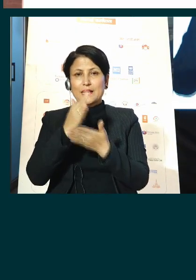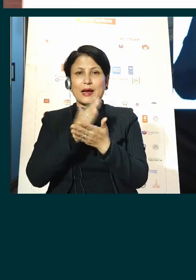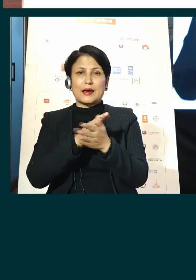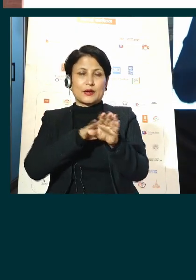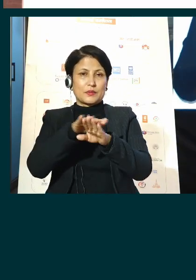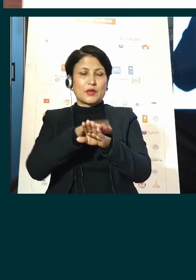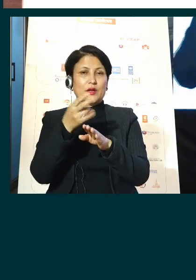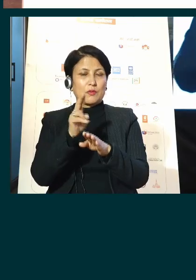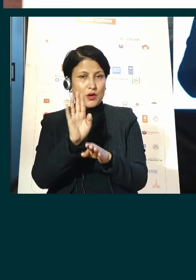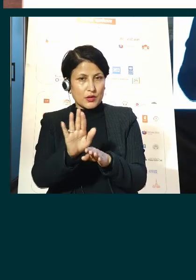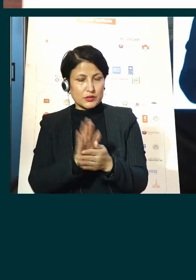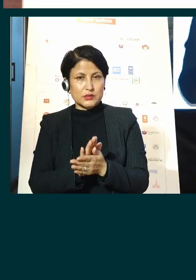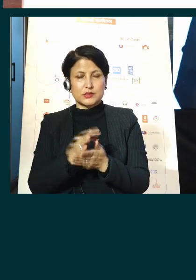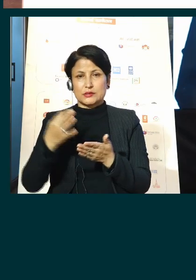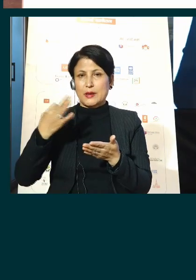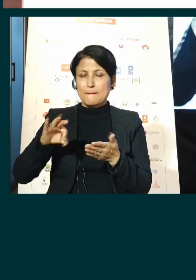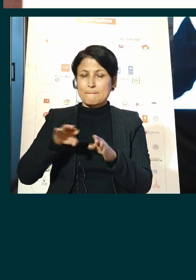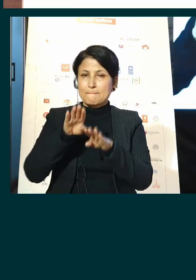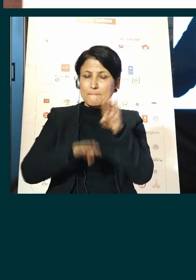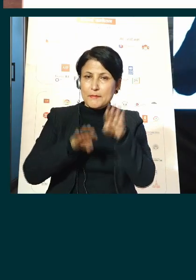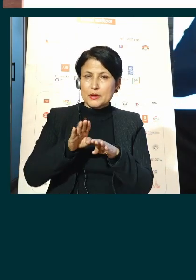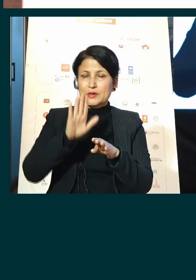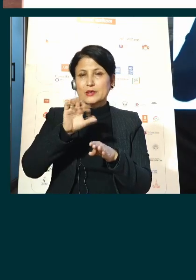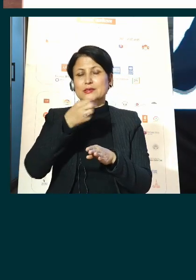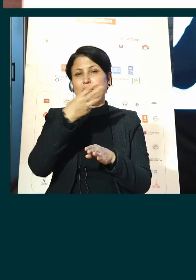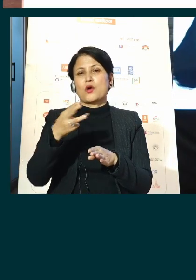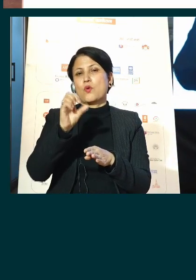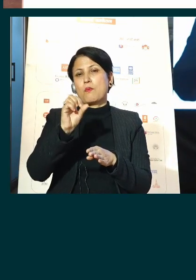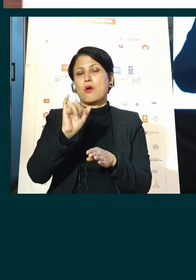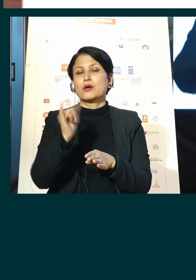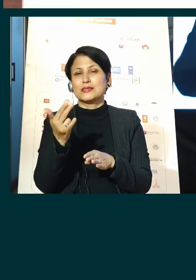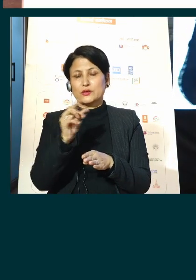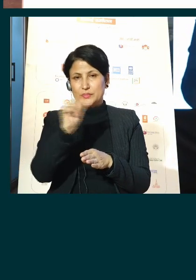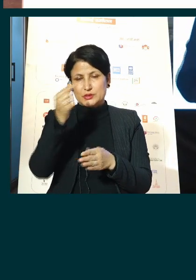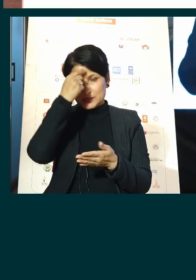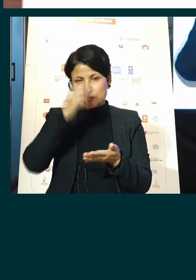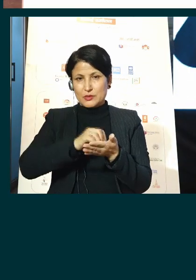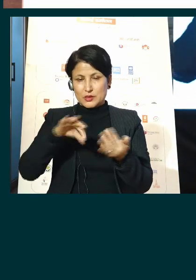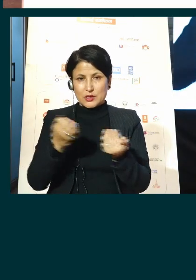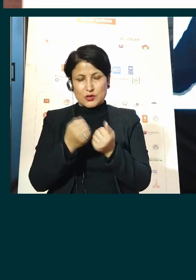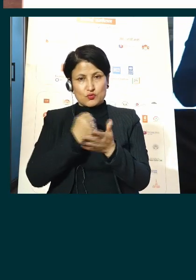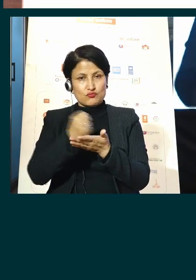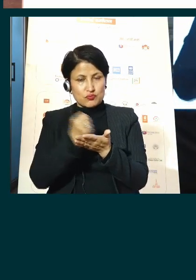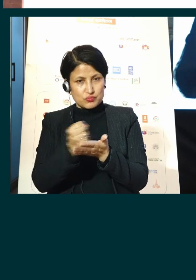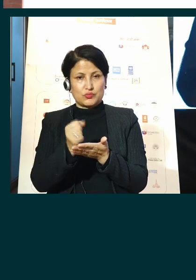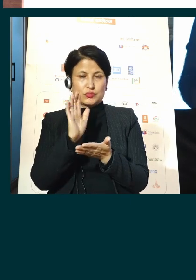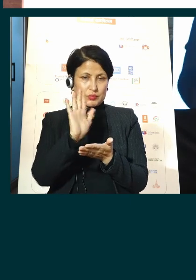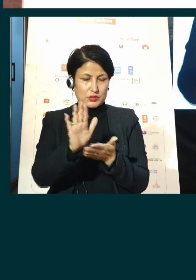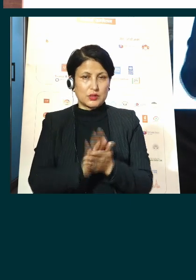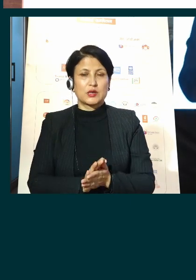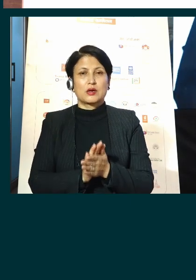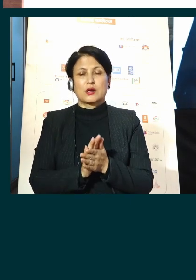or menstrual discrimination across the country, what we really wanted to understand was what are the underlying theories and mechanisms for